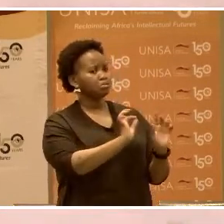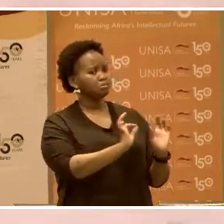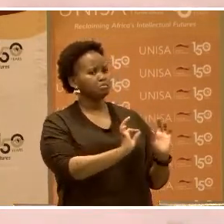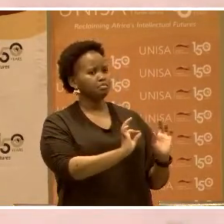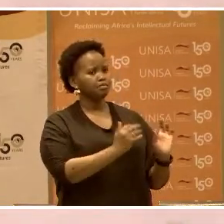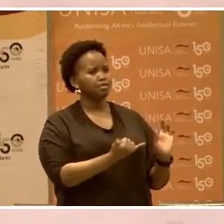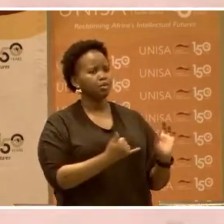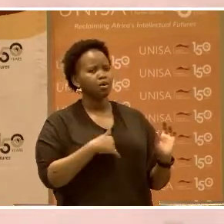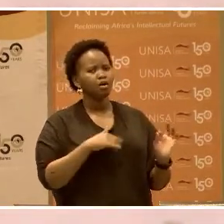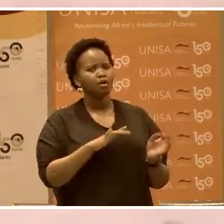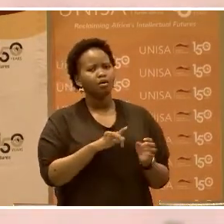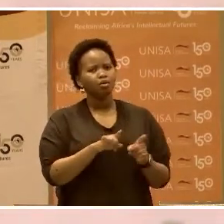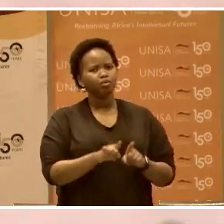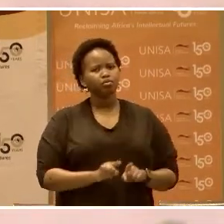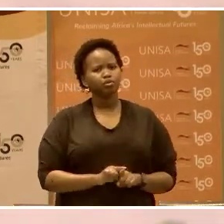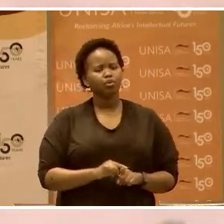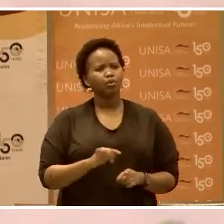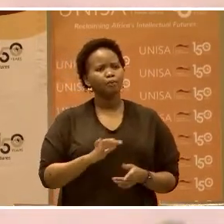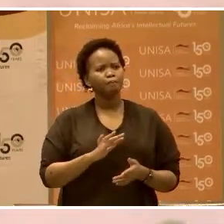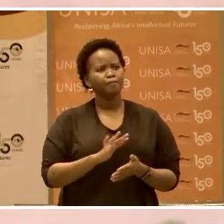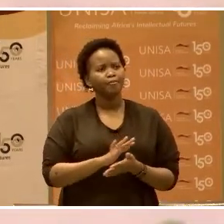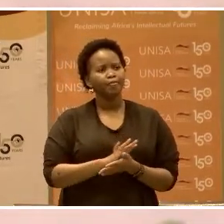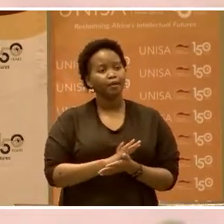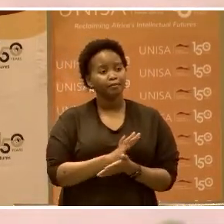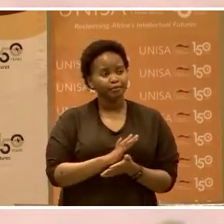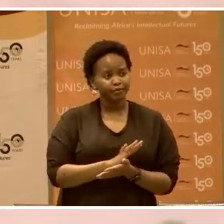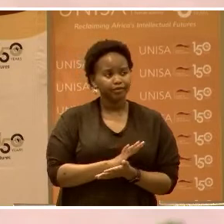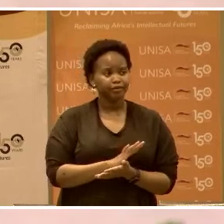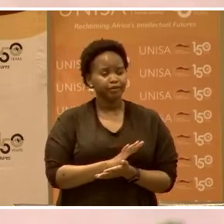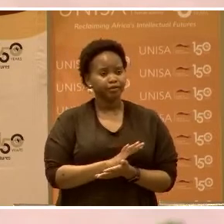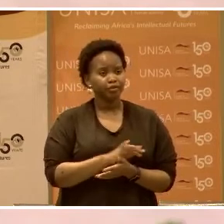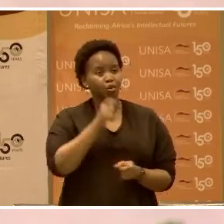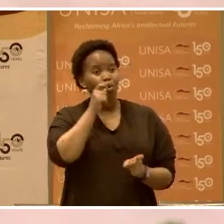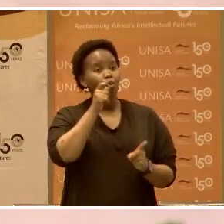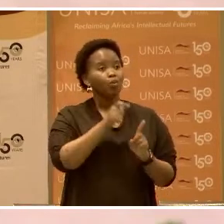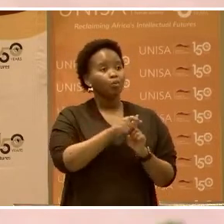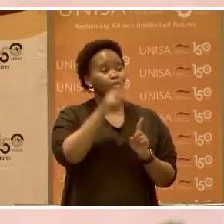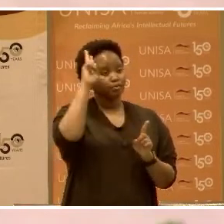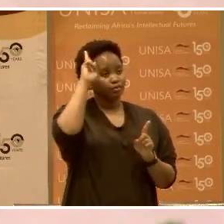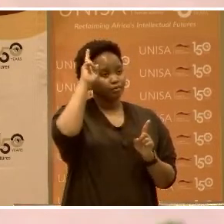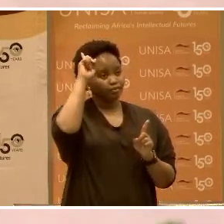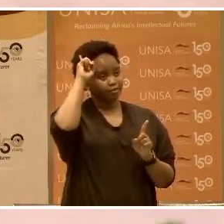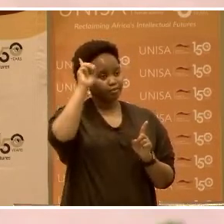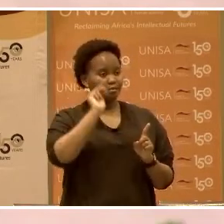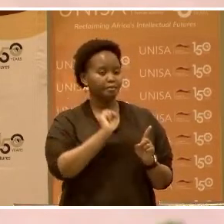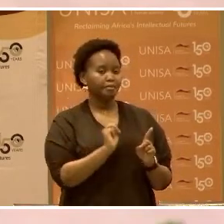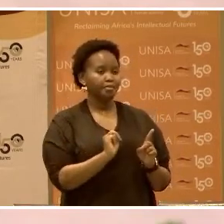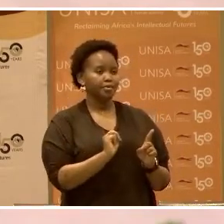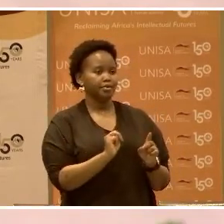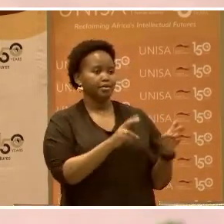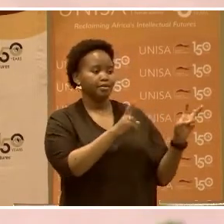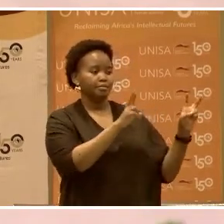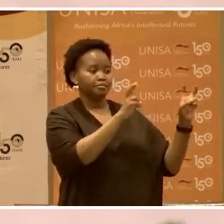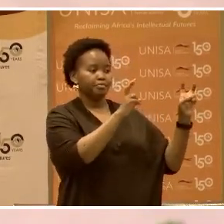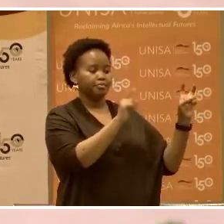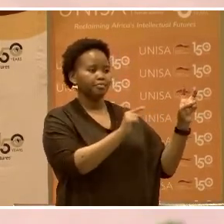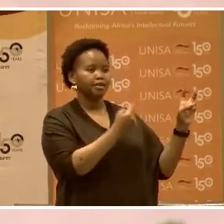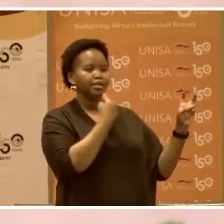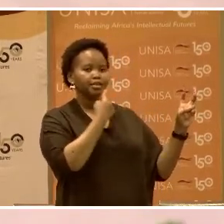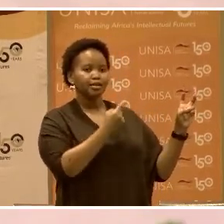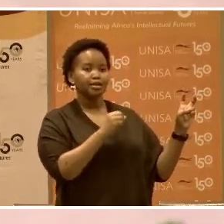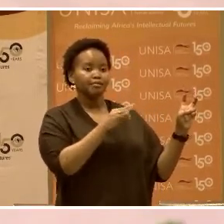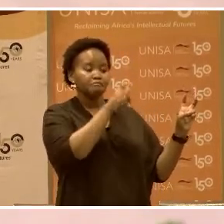the words of former President Mandela that you quoted, that readers are leaders. I